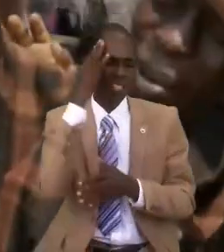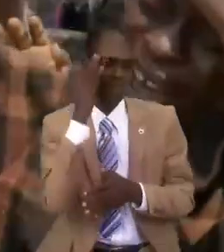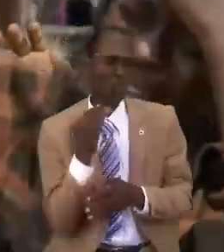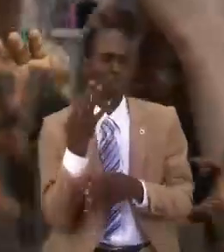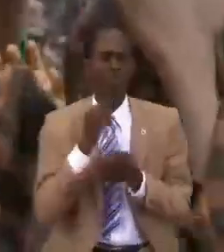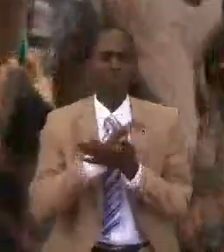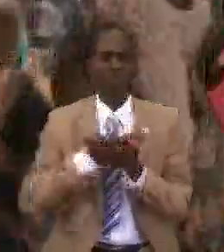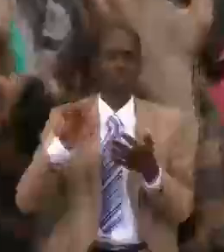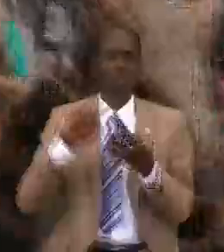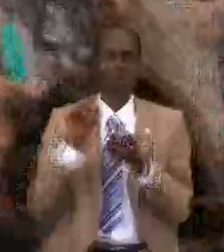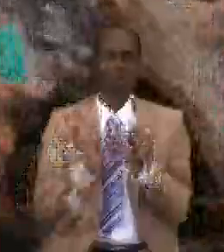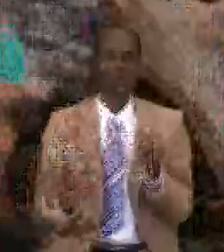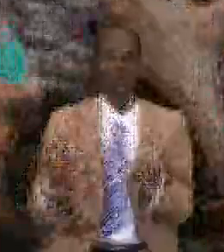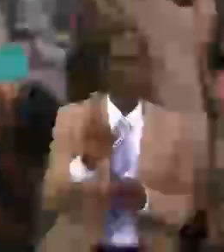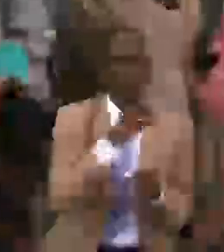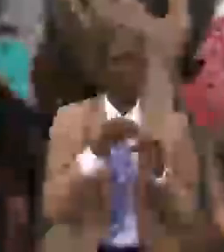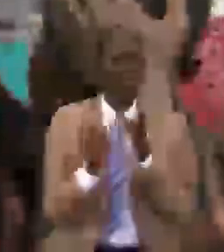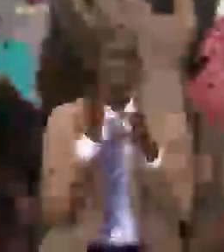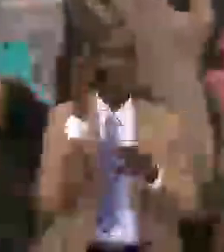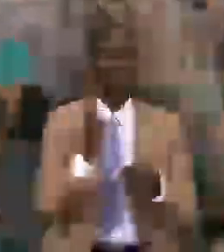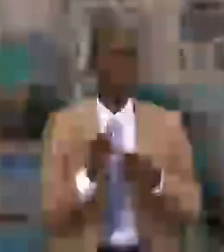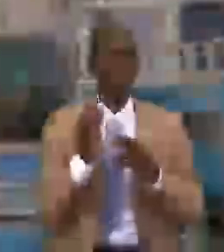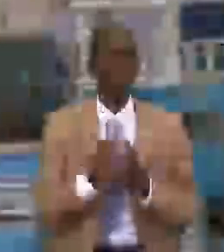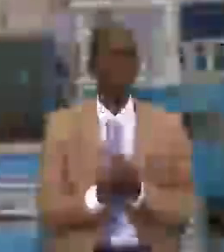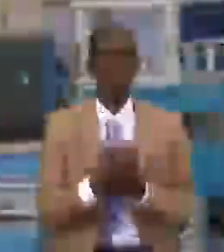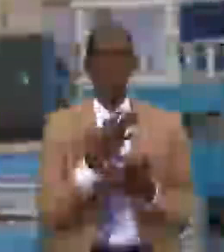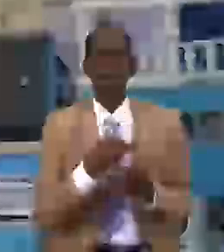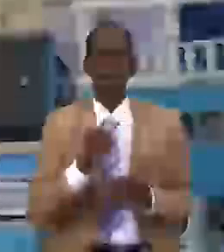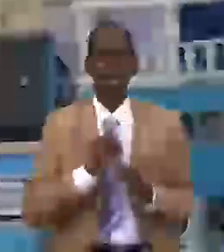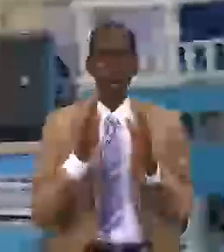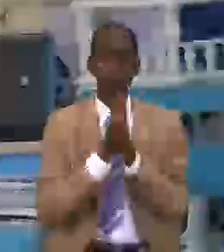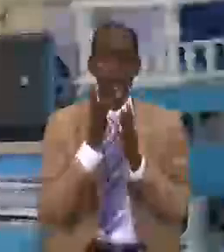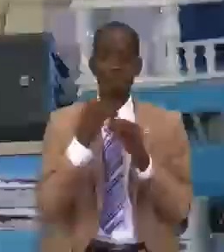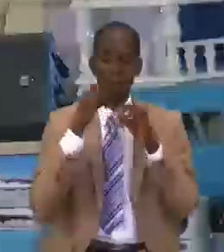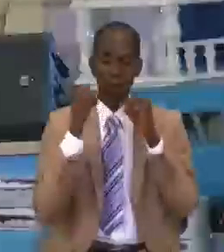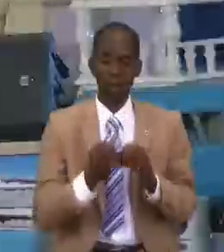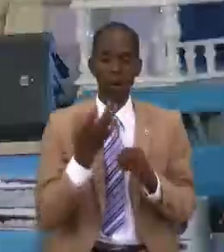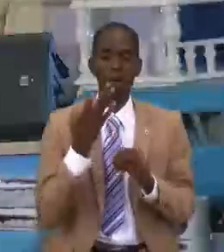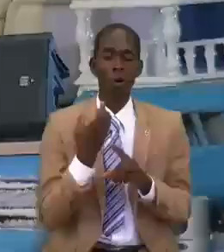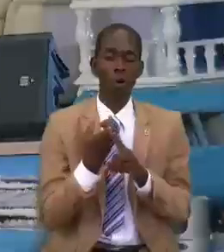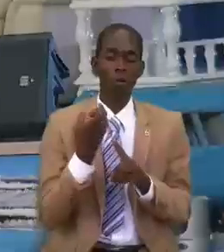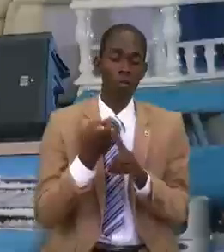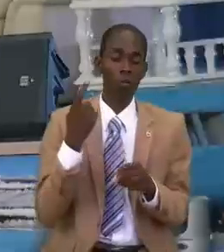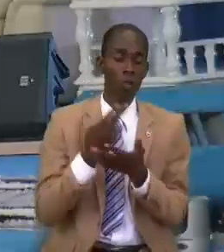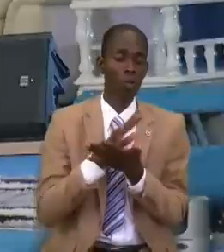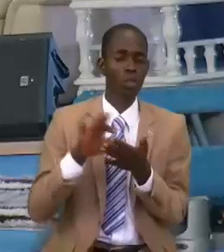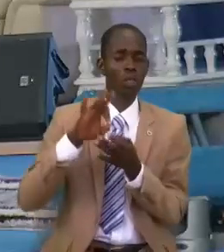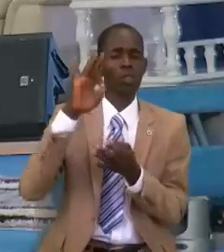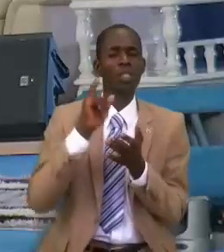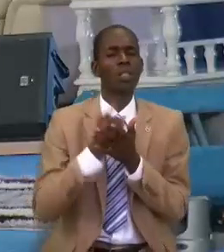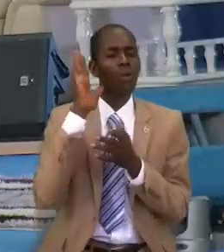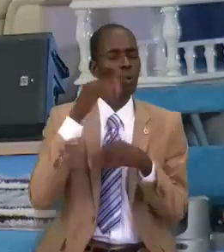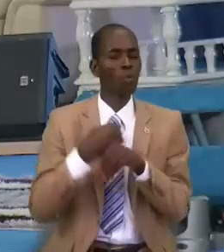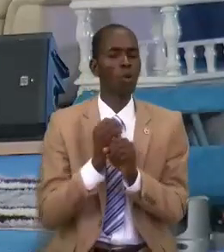name. And I pray the power of the Holy Ghost that will make us go out and have revival anywhere and